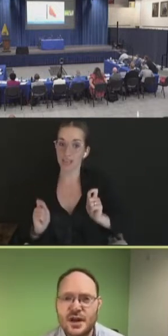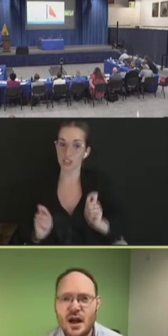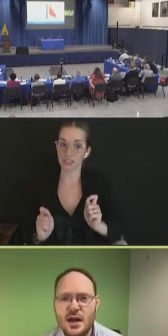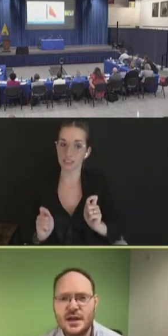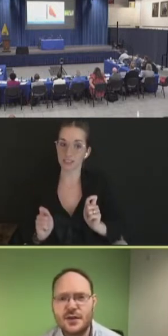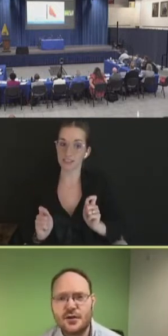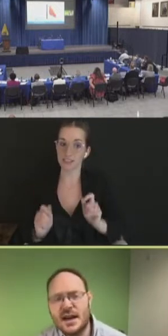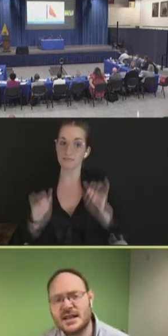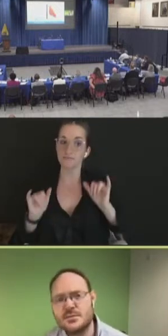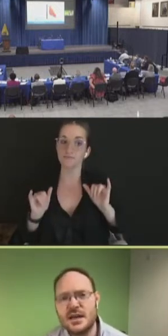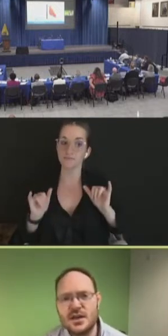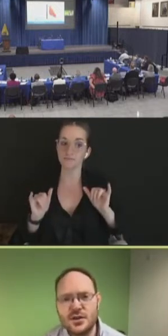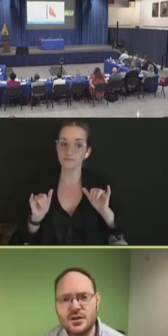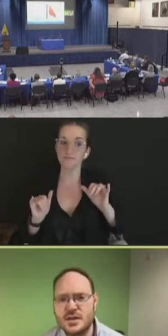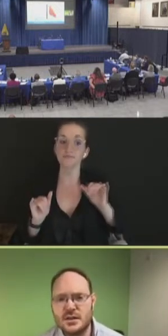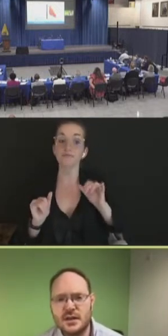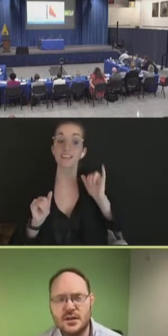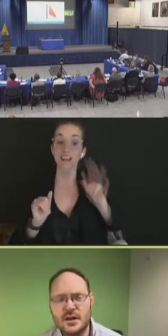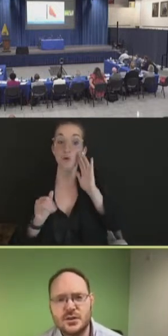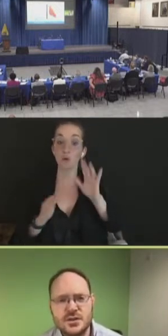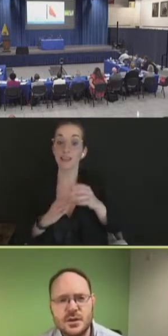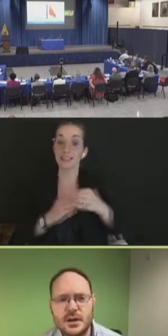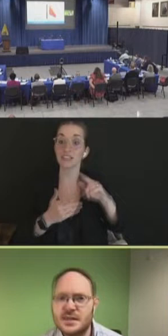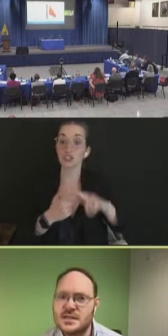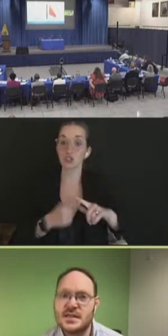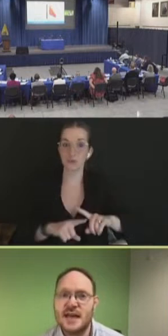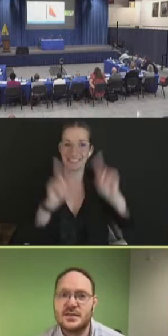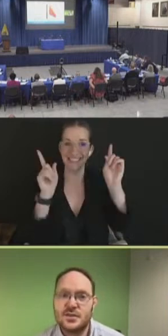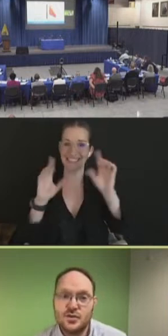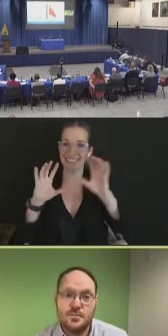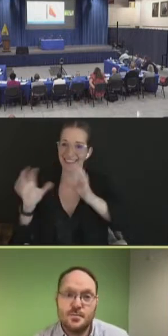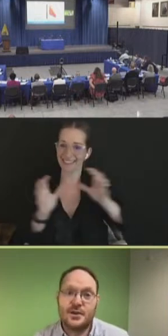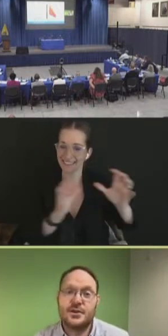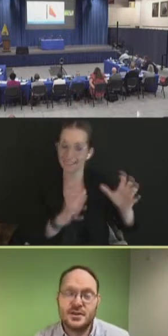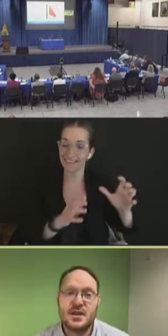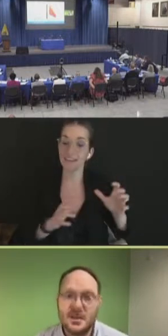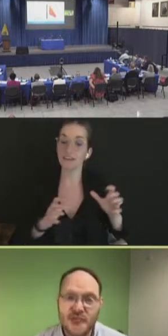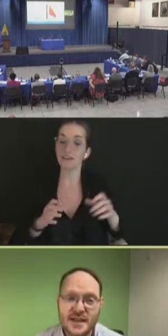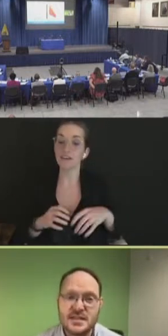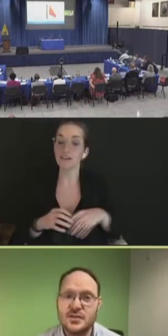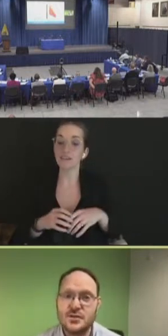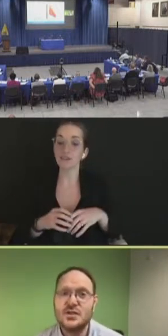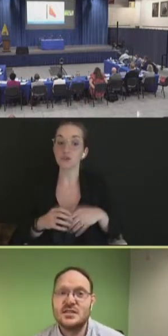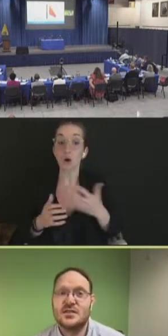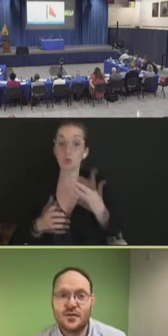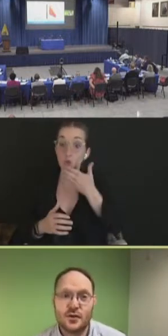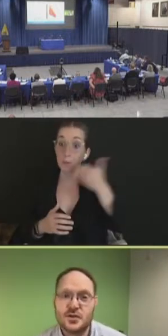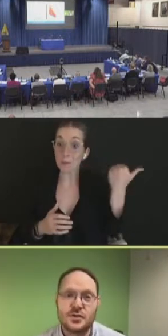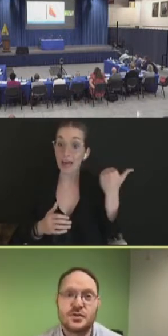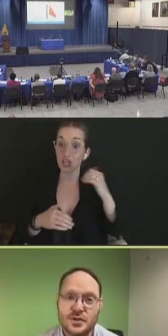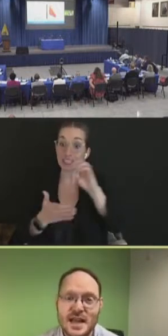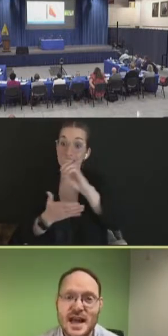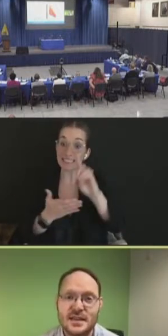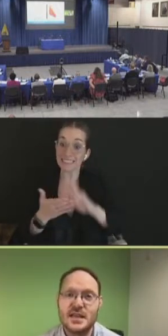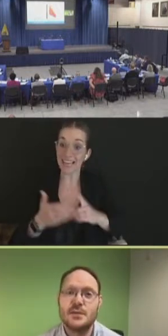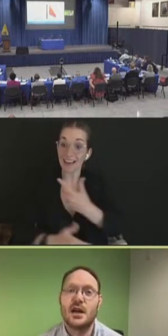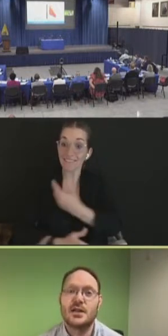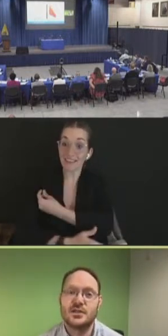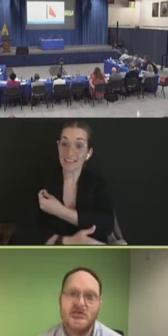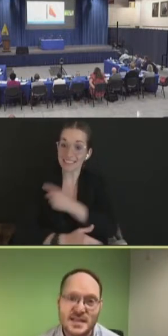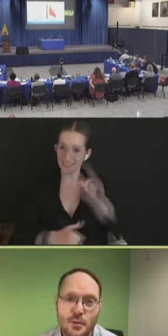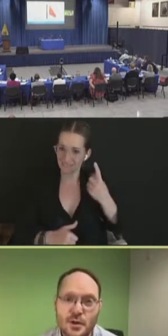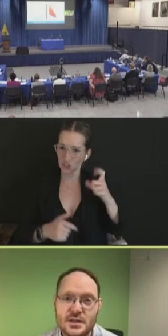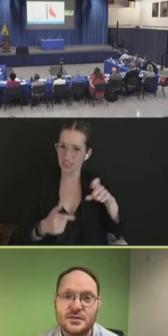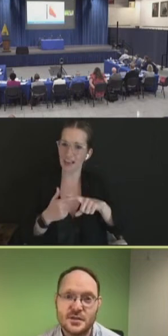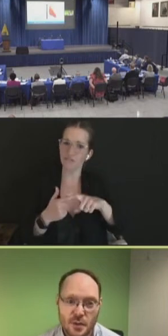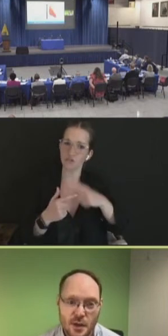been trying to highlight over the last many years, and Greg touched upon this, is that to better design vaccines, you need to first understand the